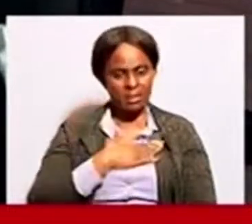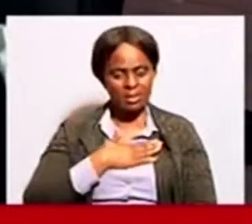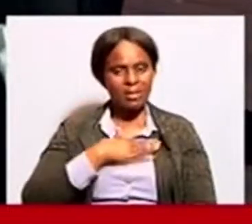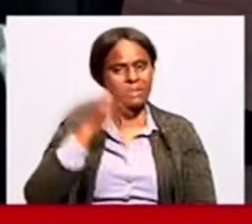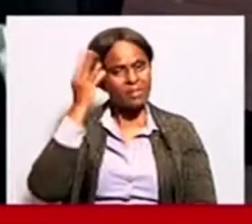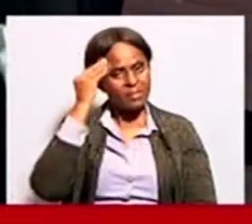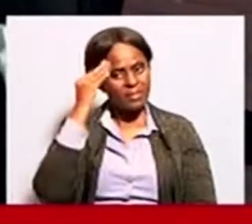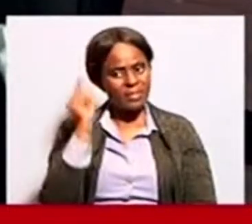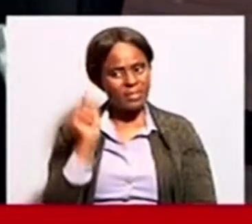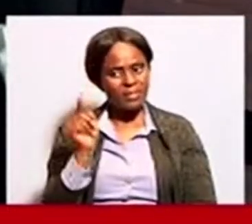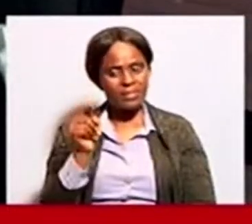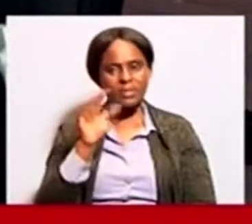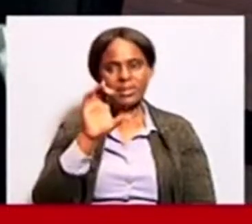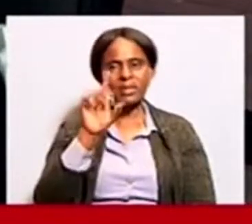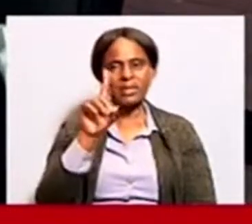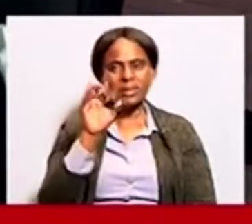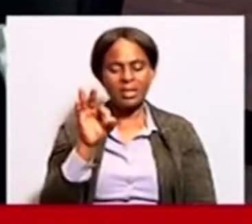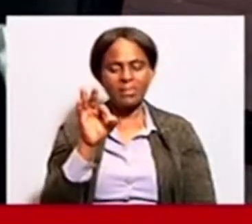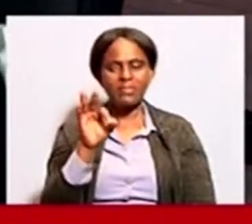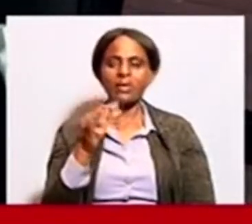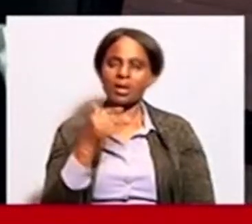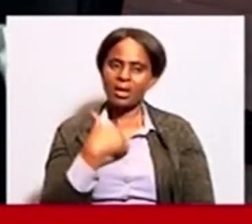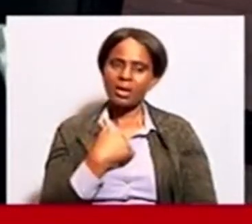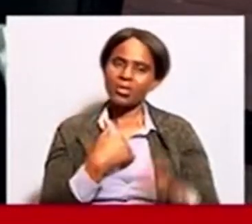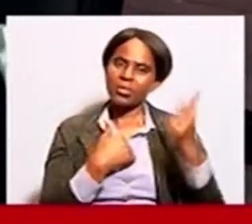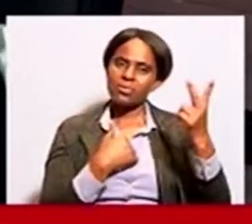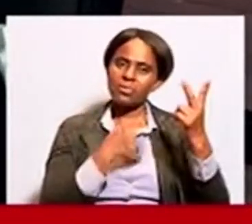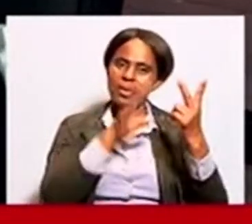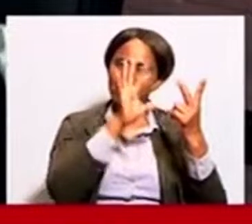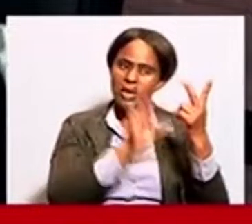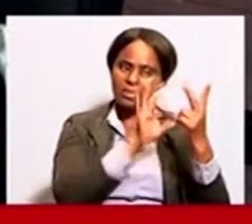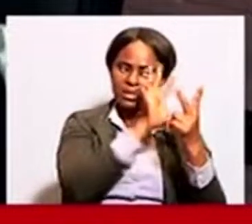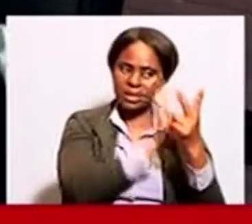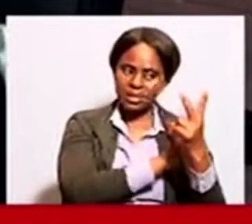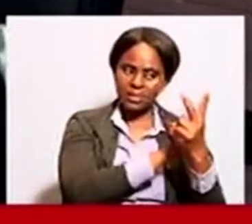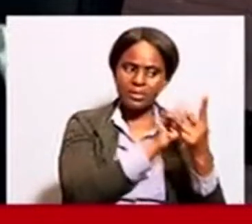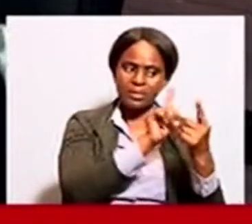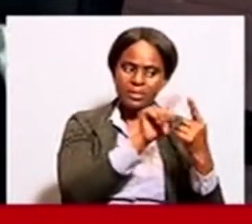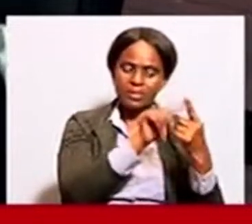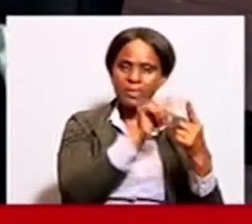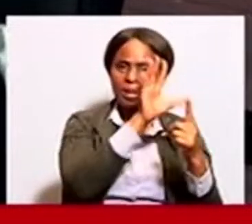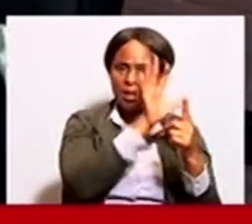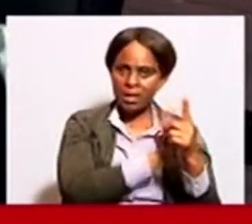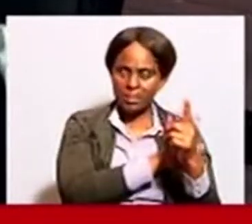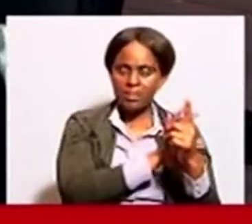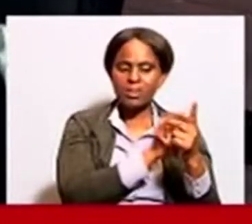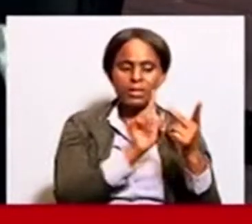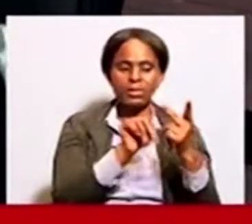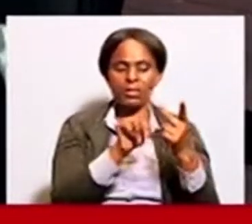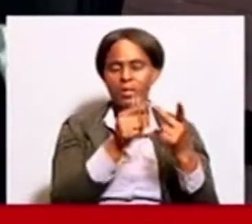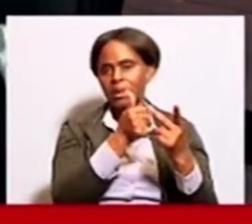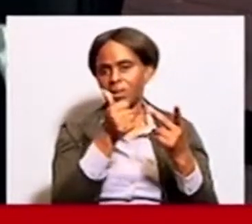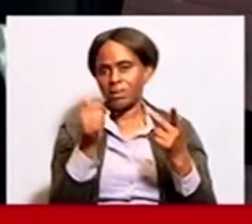CDF has two accounts, namely the main account and the revolving account.